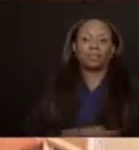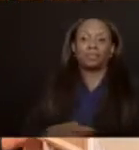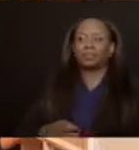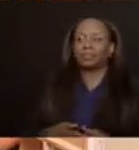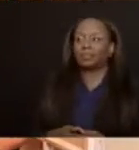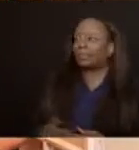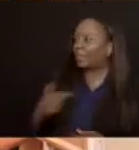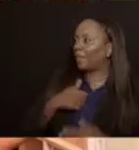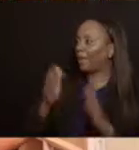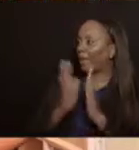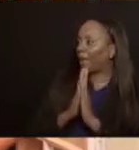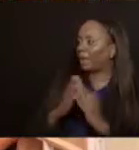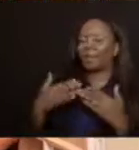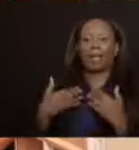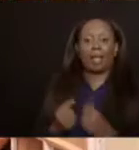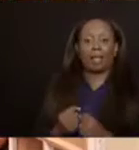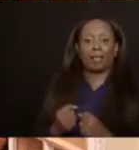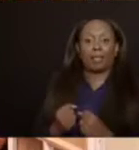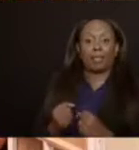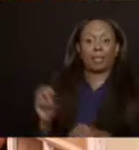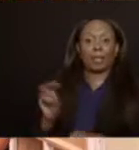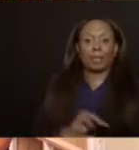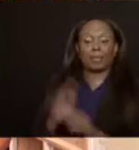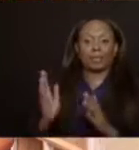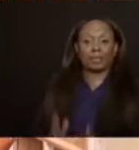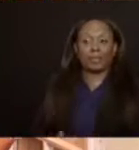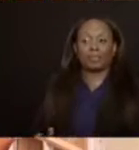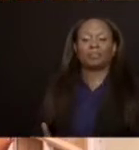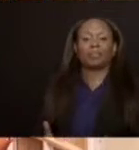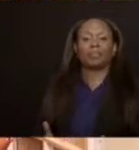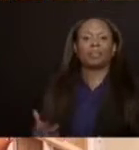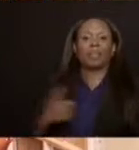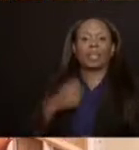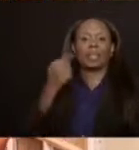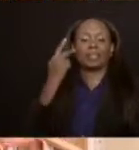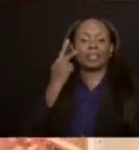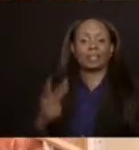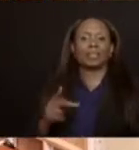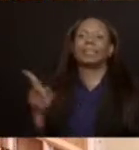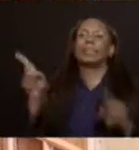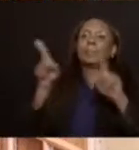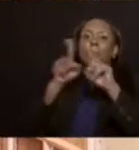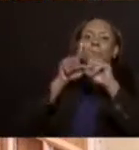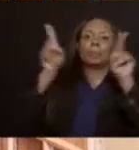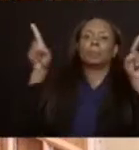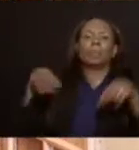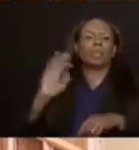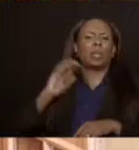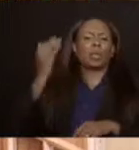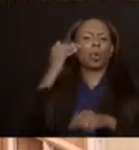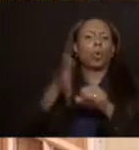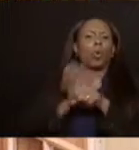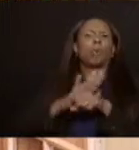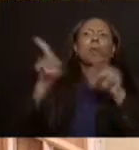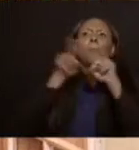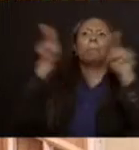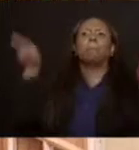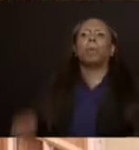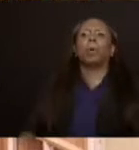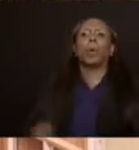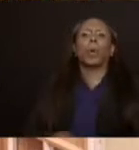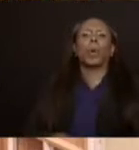I've asked Minister Bostic's people, I see that they've put onto the dashboard the percentage of fully vaccinated of the